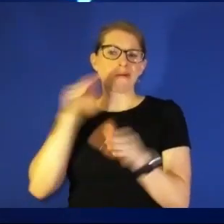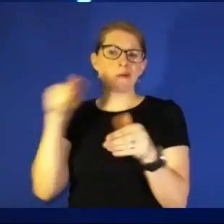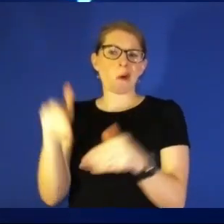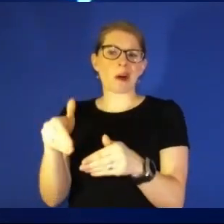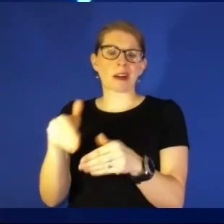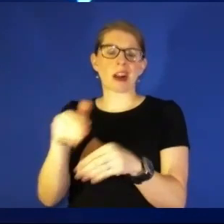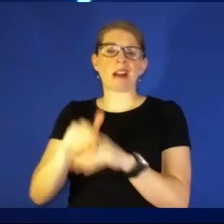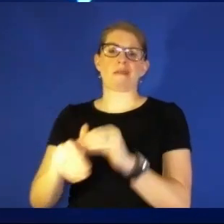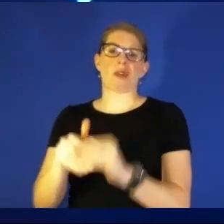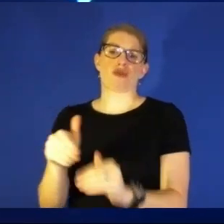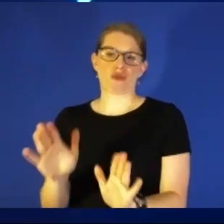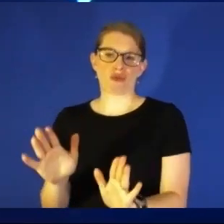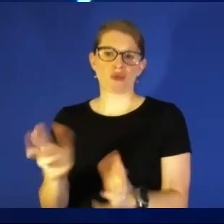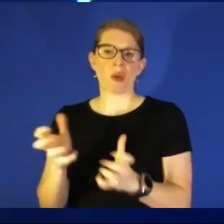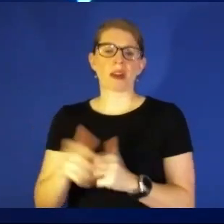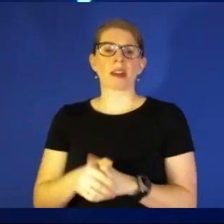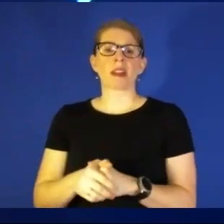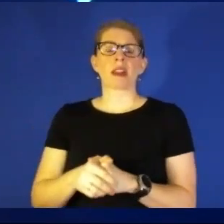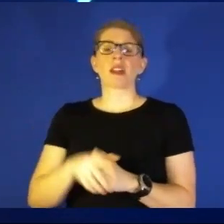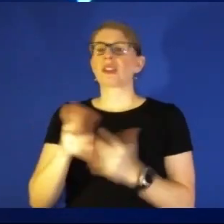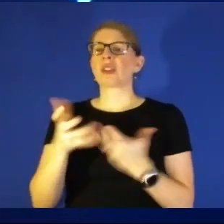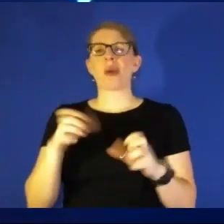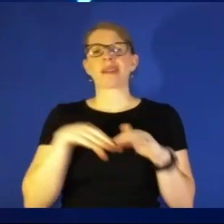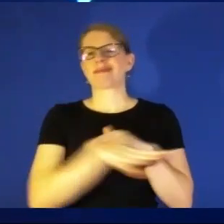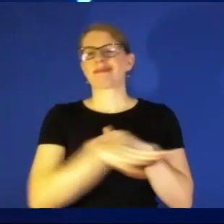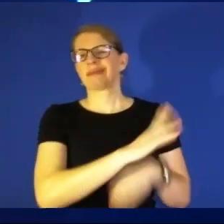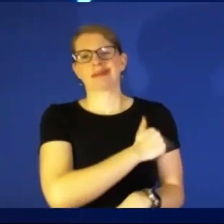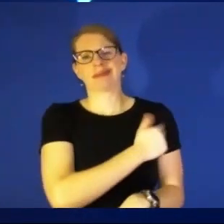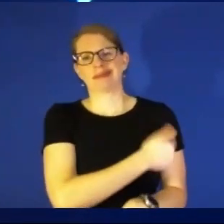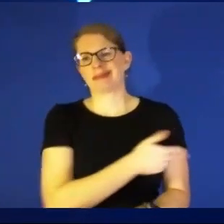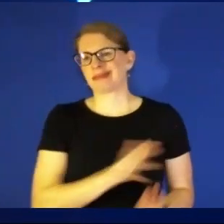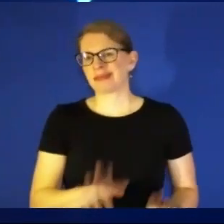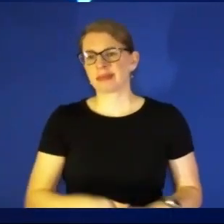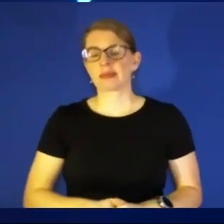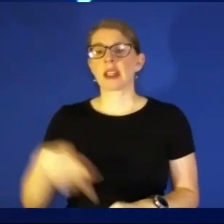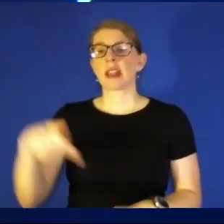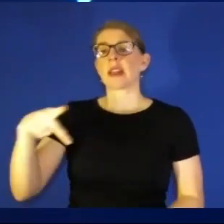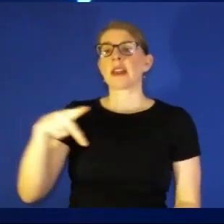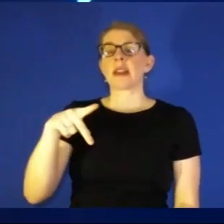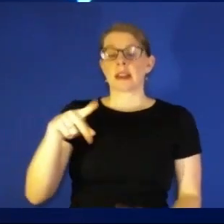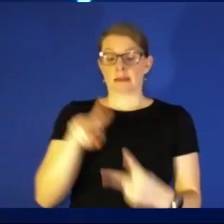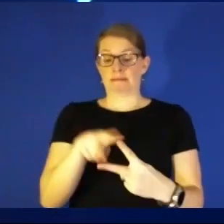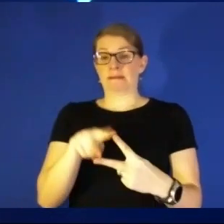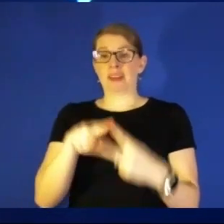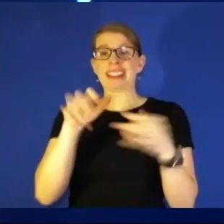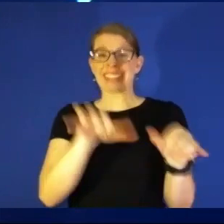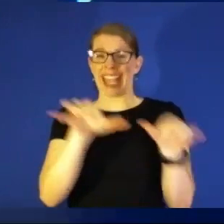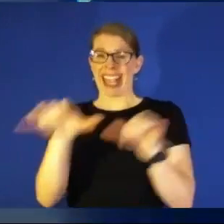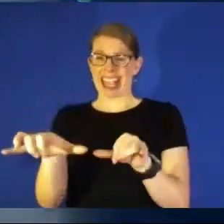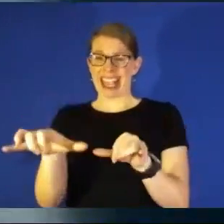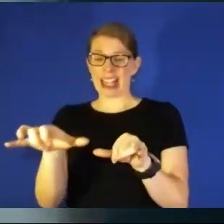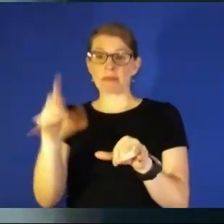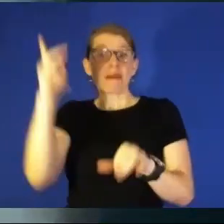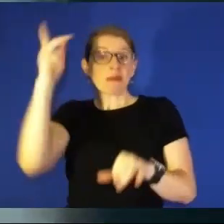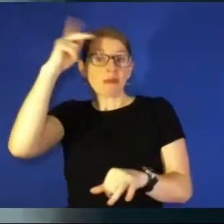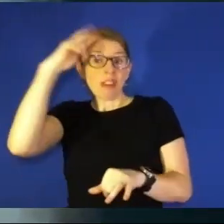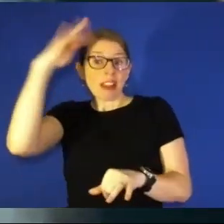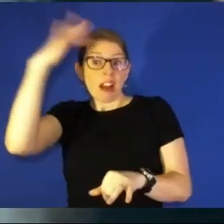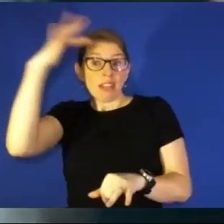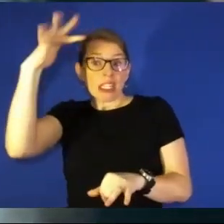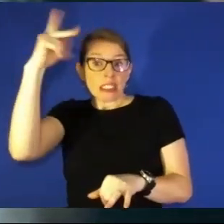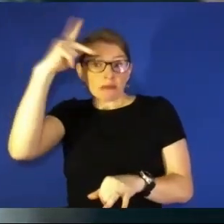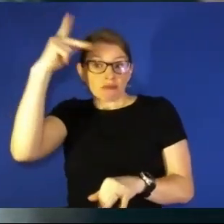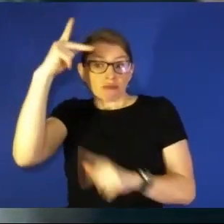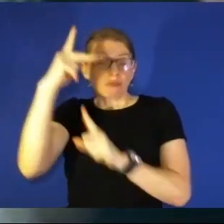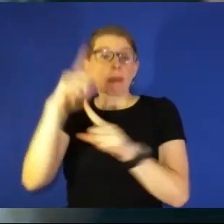comfort measures, staying out of the hospital. So palliative care and hospice are very similar philosophically, but